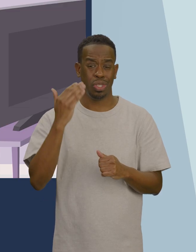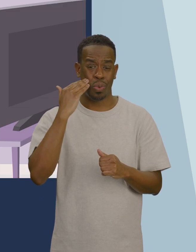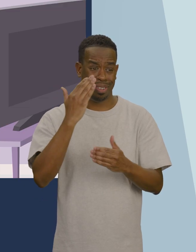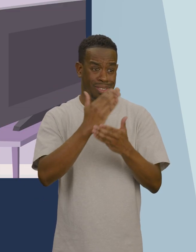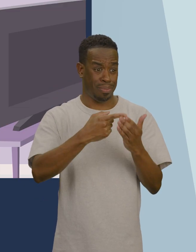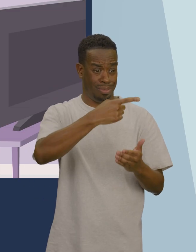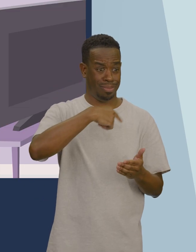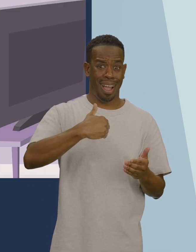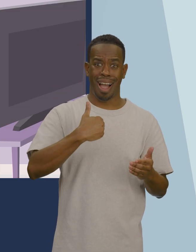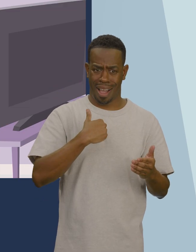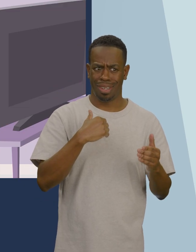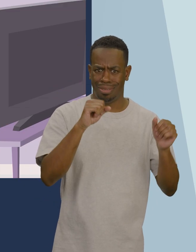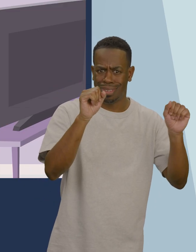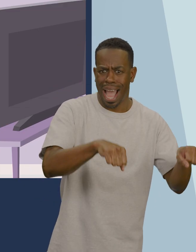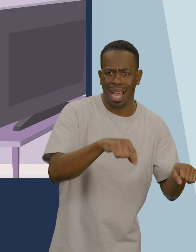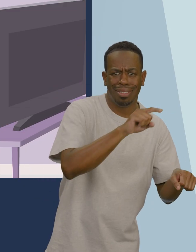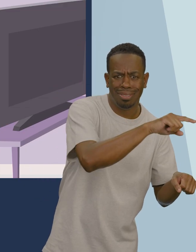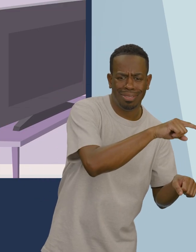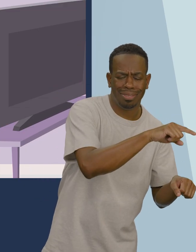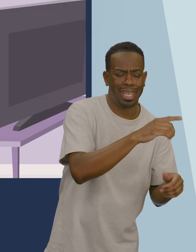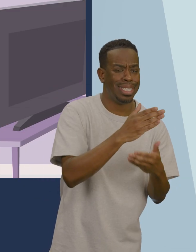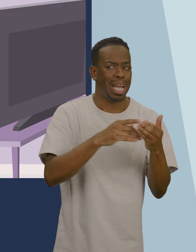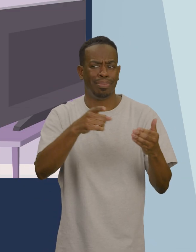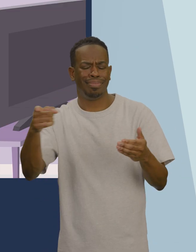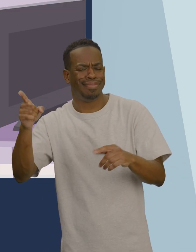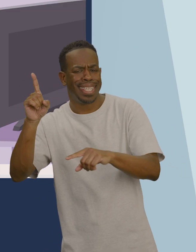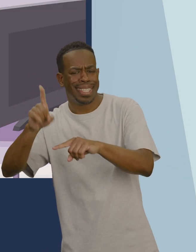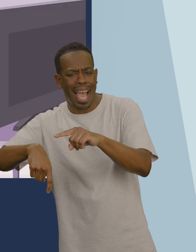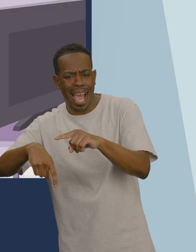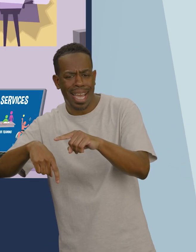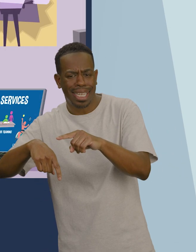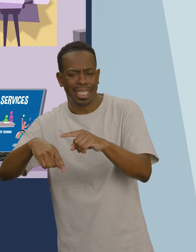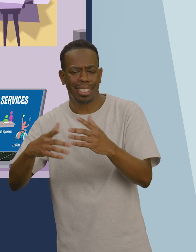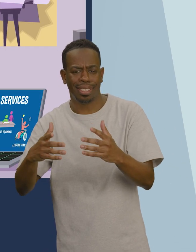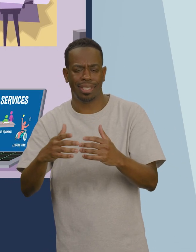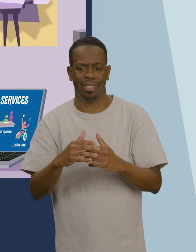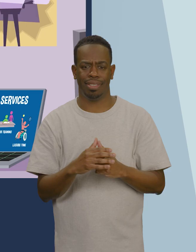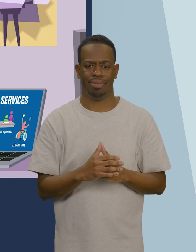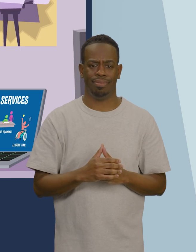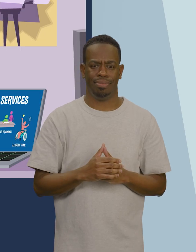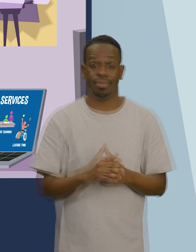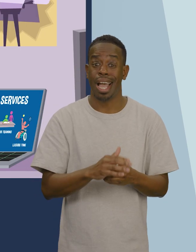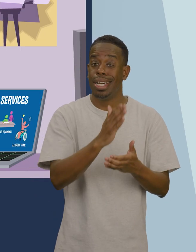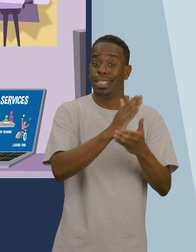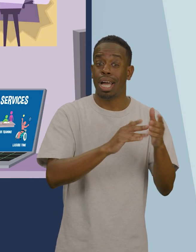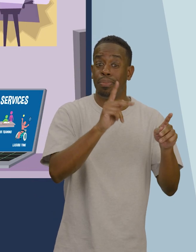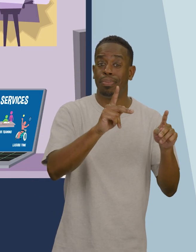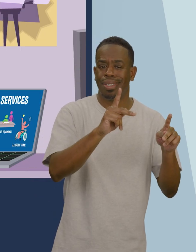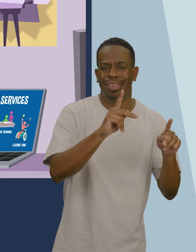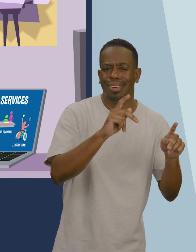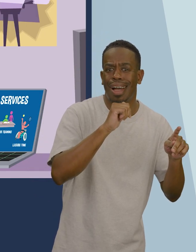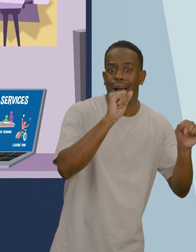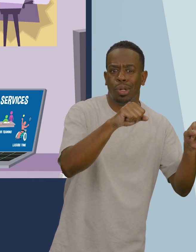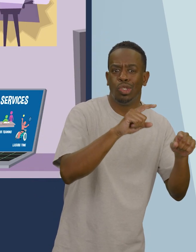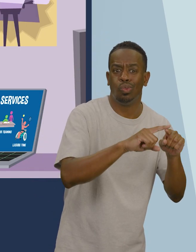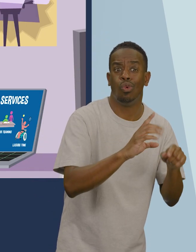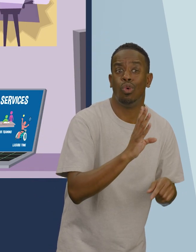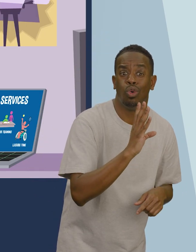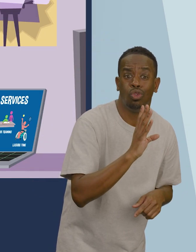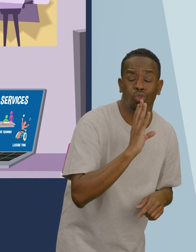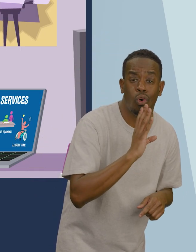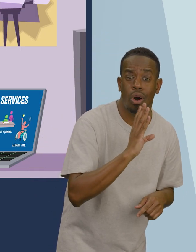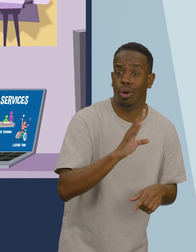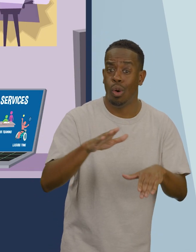While some of us have greater capacity for doing many of the things Bass talked about, others don't. Some people may not be able to